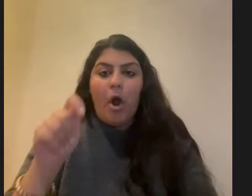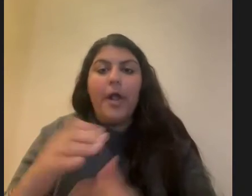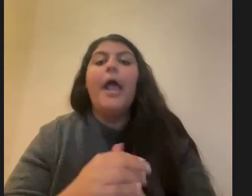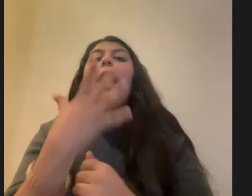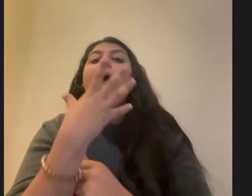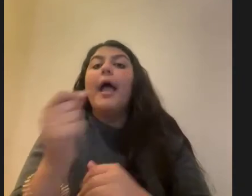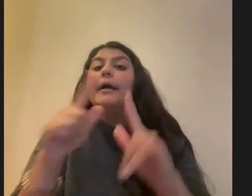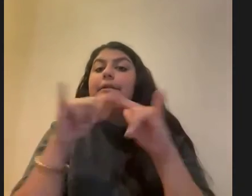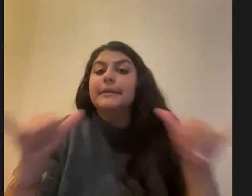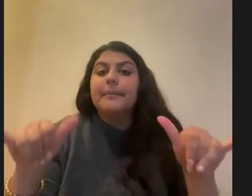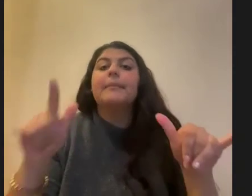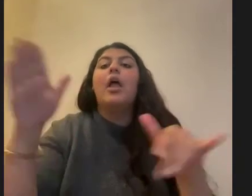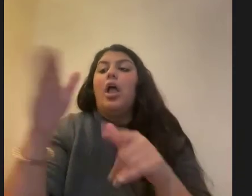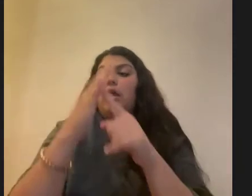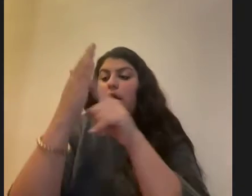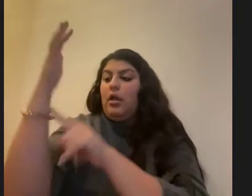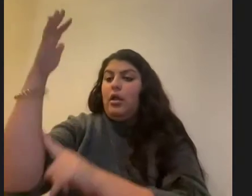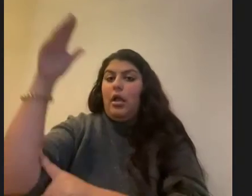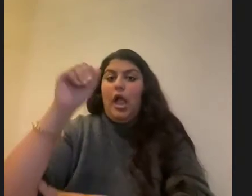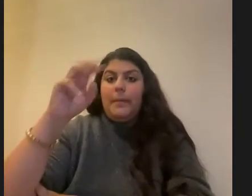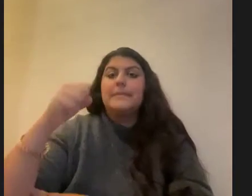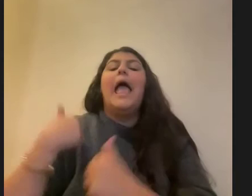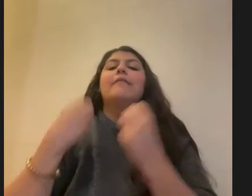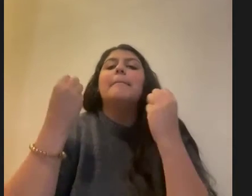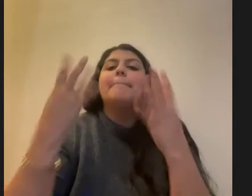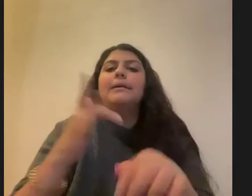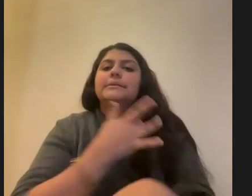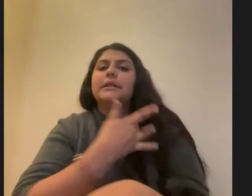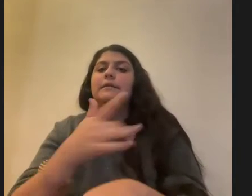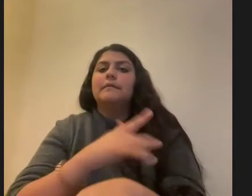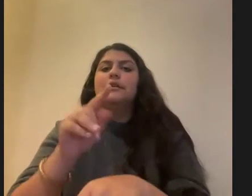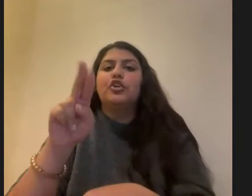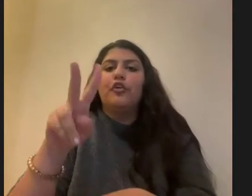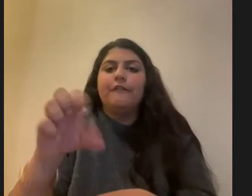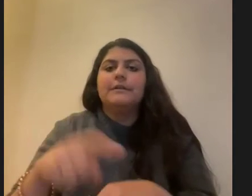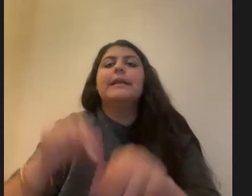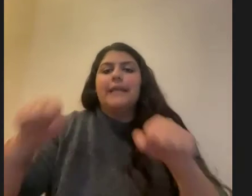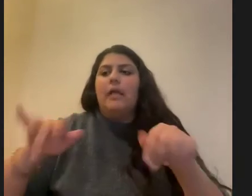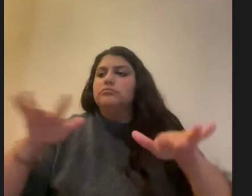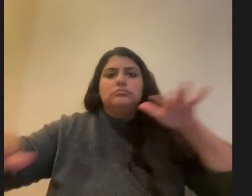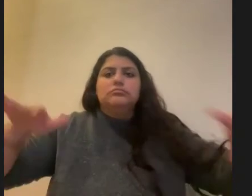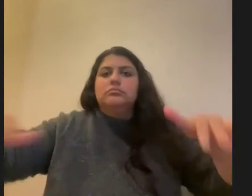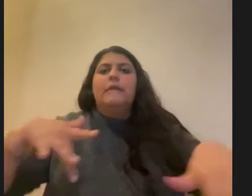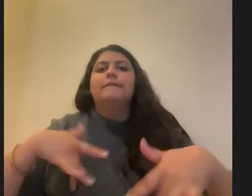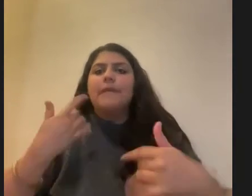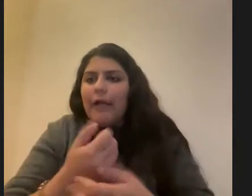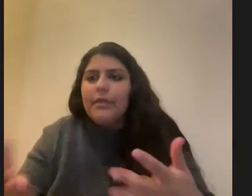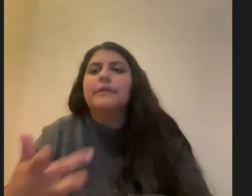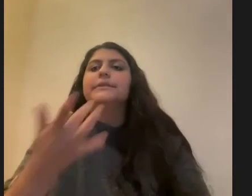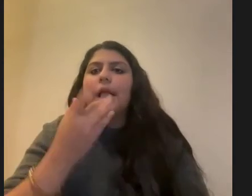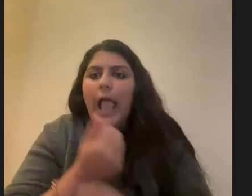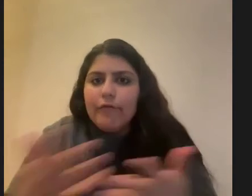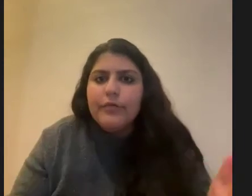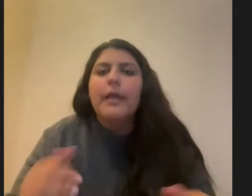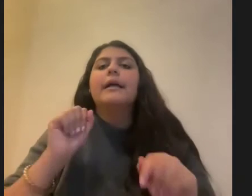time, their arms are covered in sensory nerves. So they can sense everything, they can taste everything, they can see what's